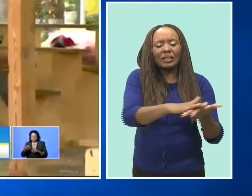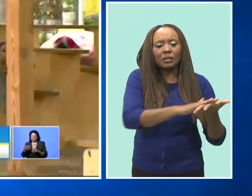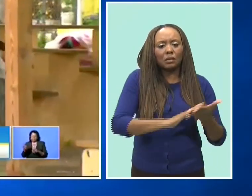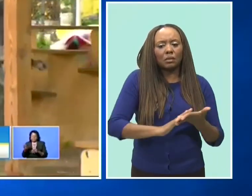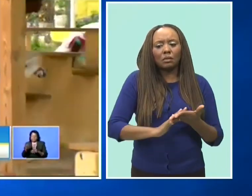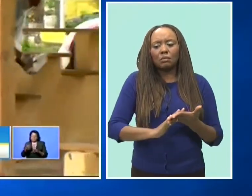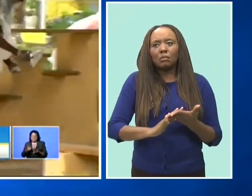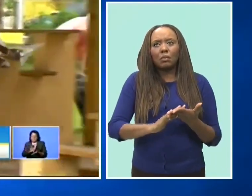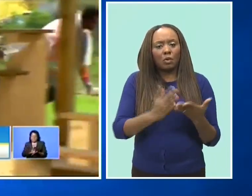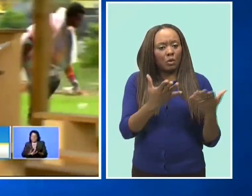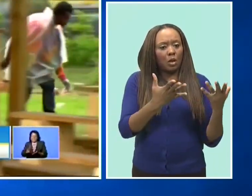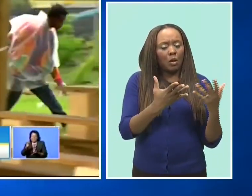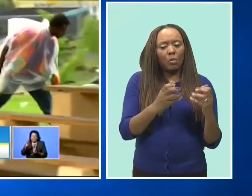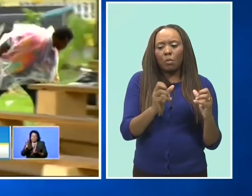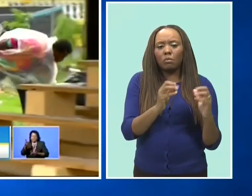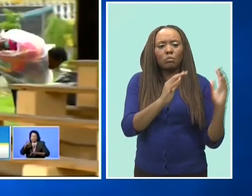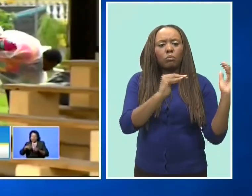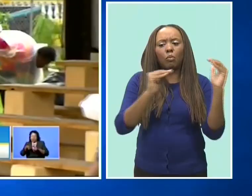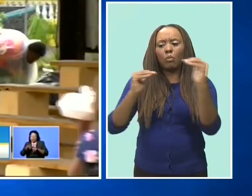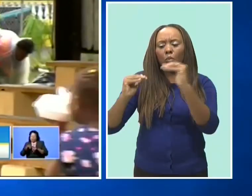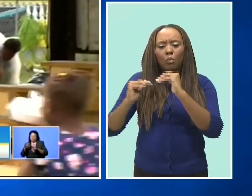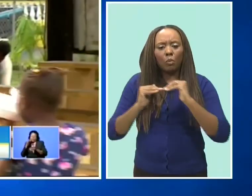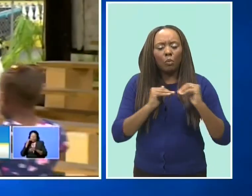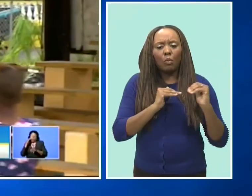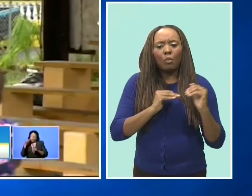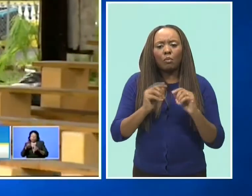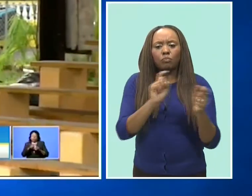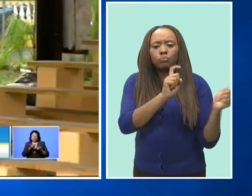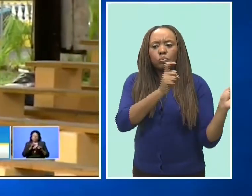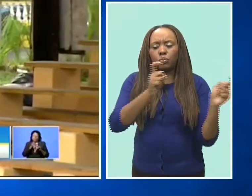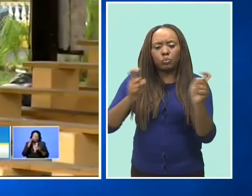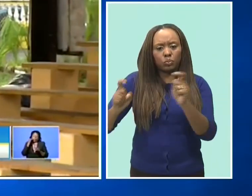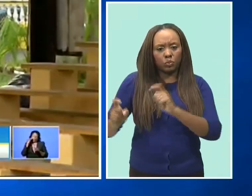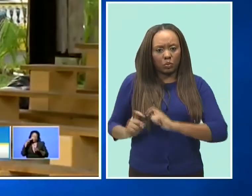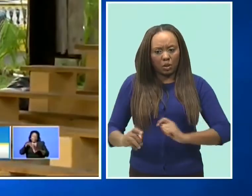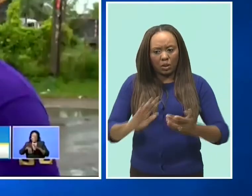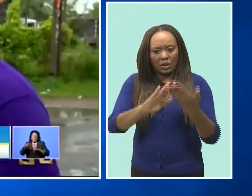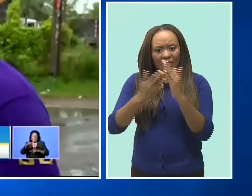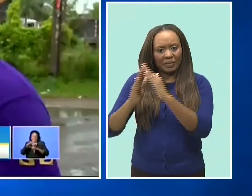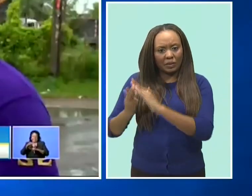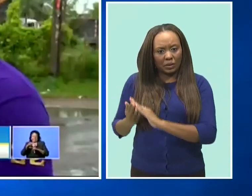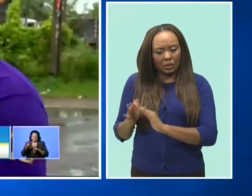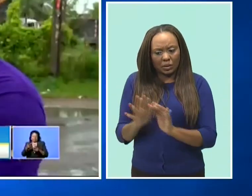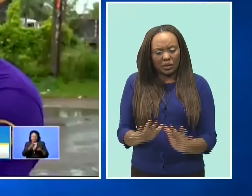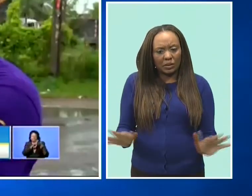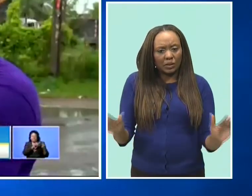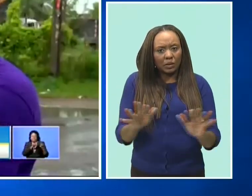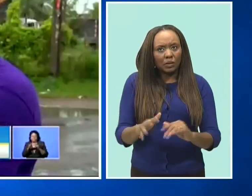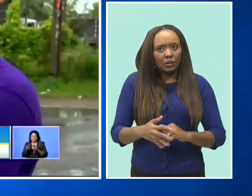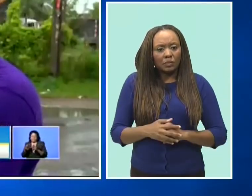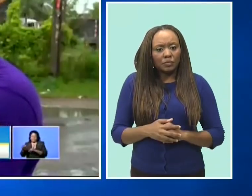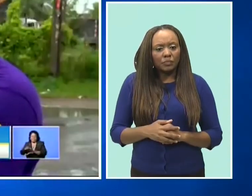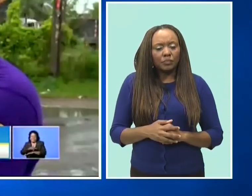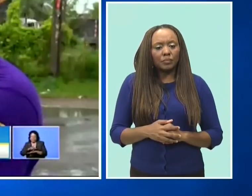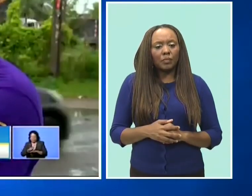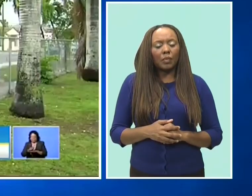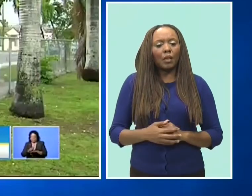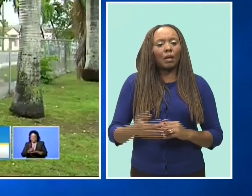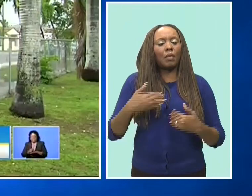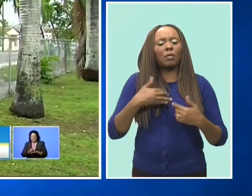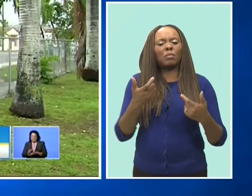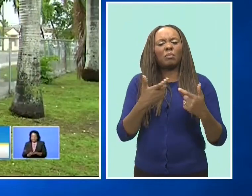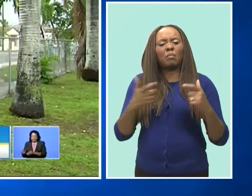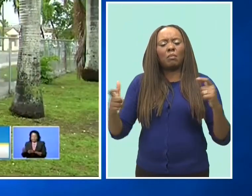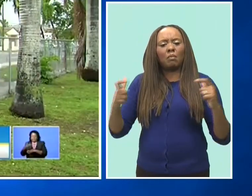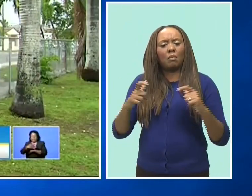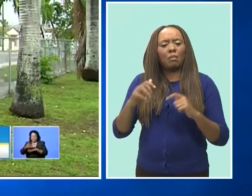door to door, helping to change the landscape and spirit of the Nassau Village area. What we've done was jumped a 40-foot container